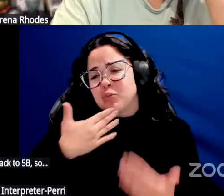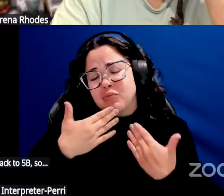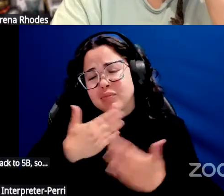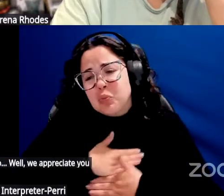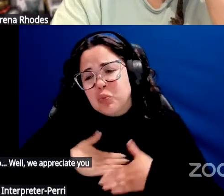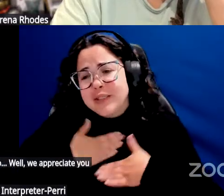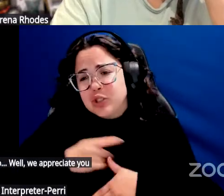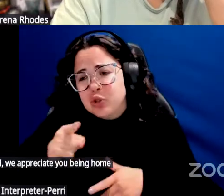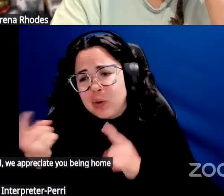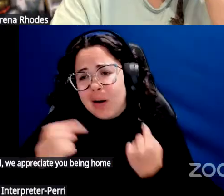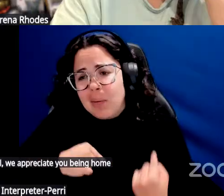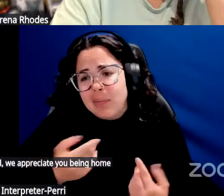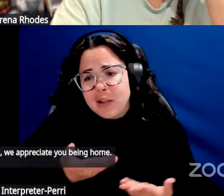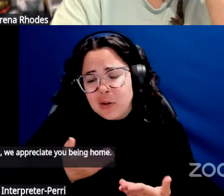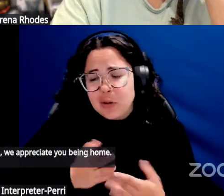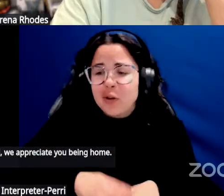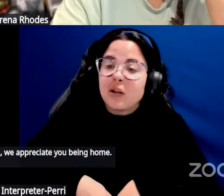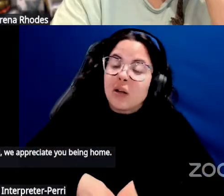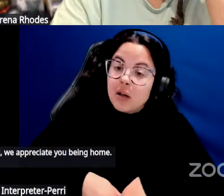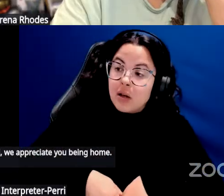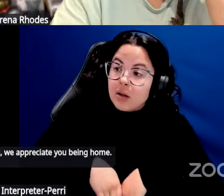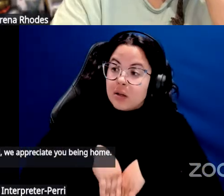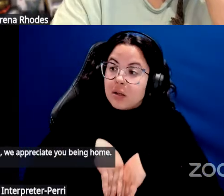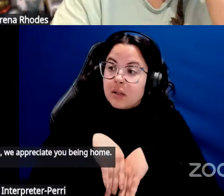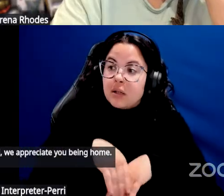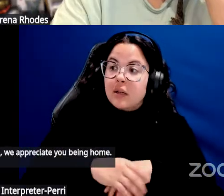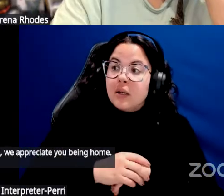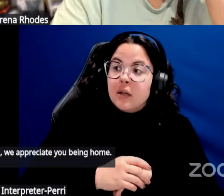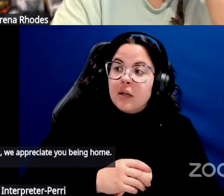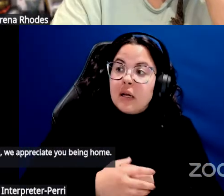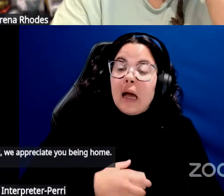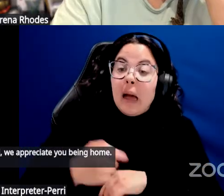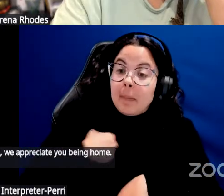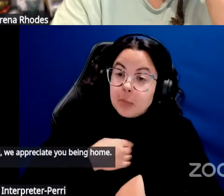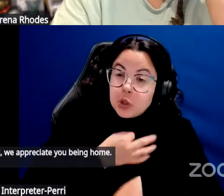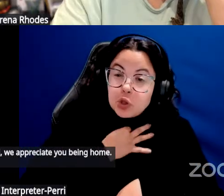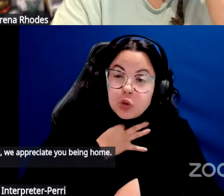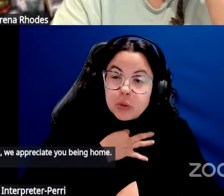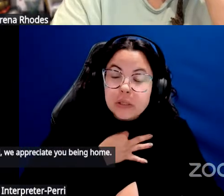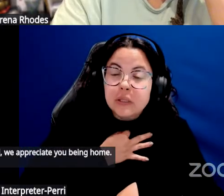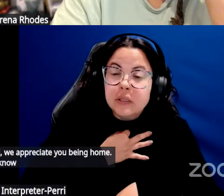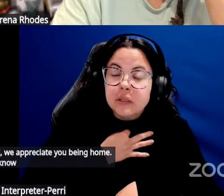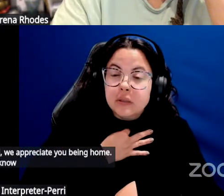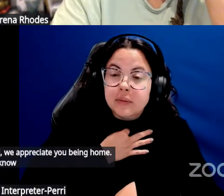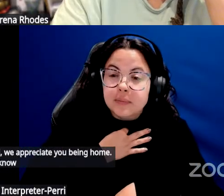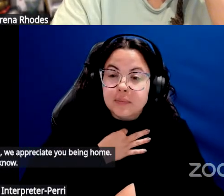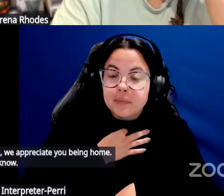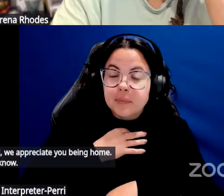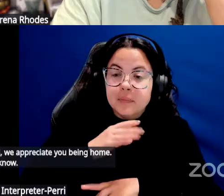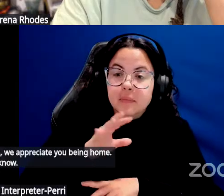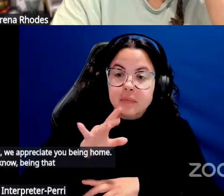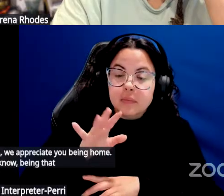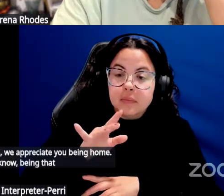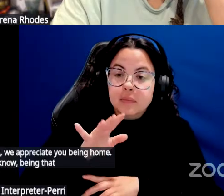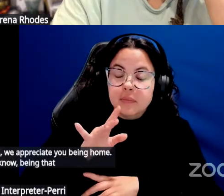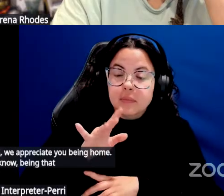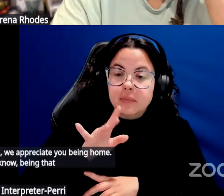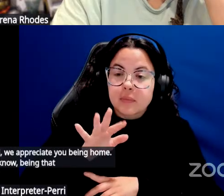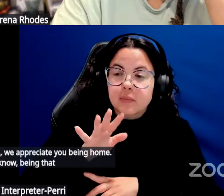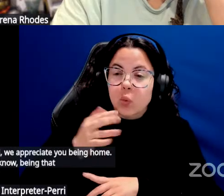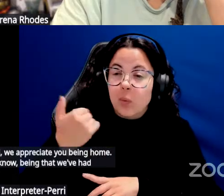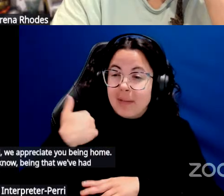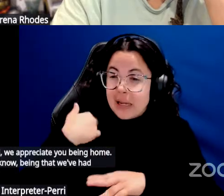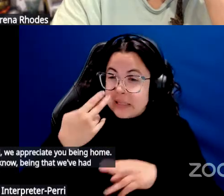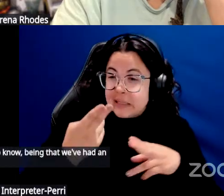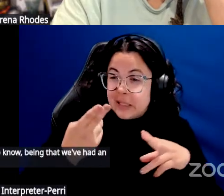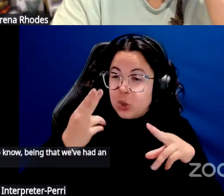Yeah. With that being said, I am curious to know, being that we've had an